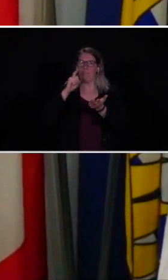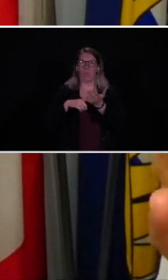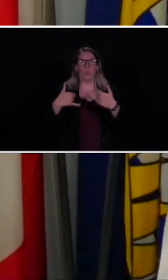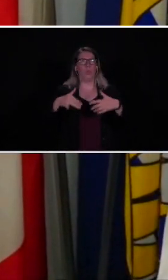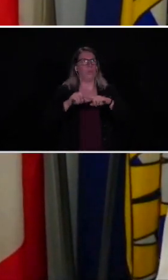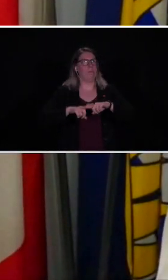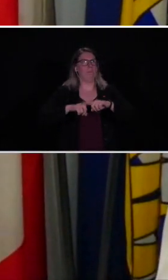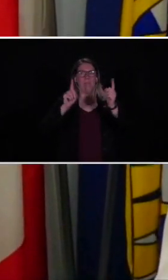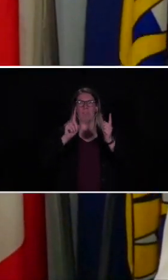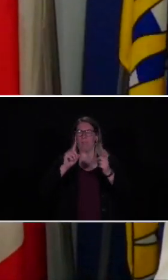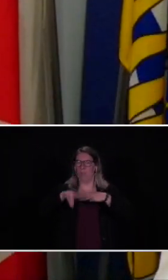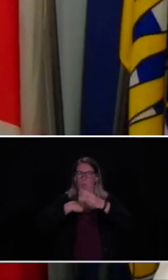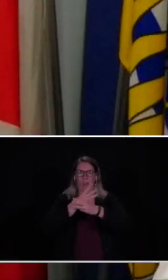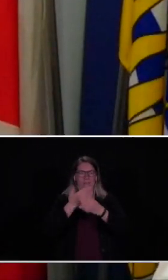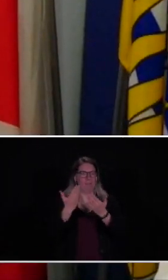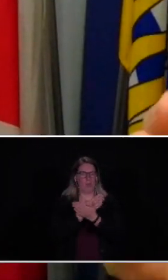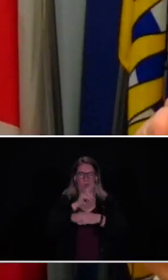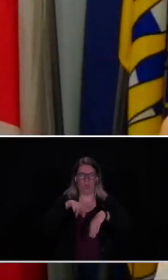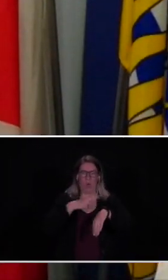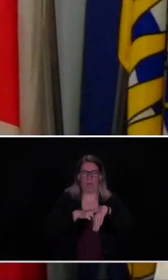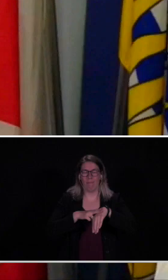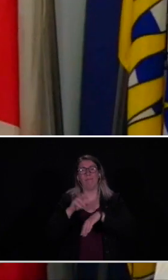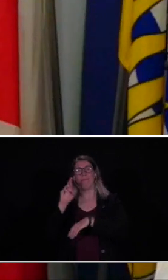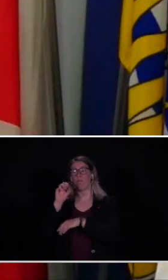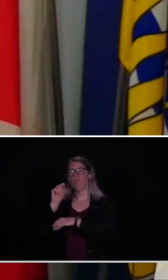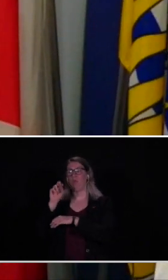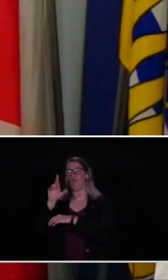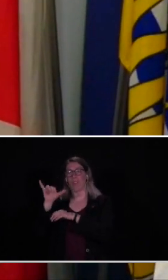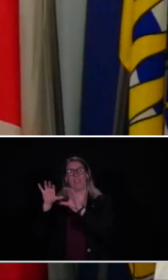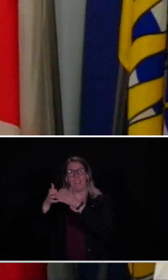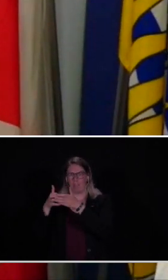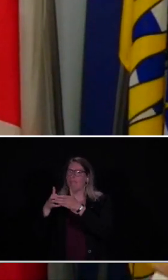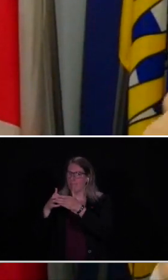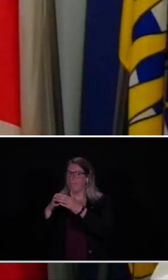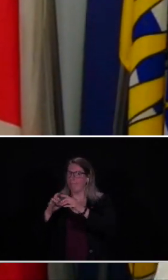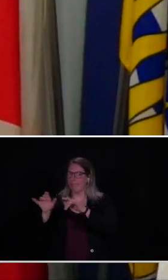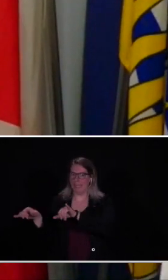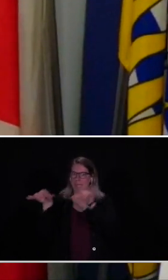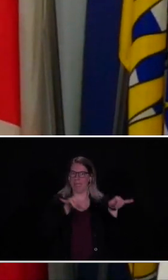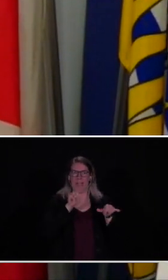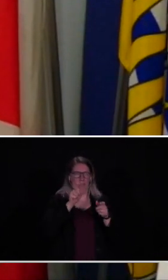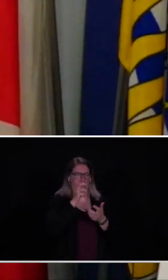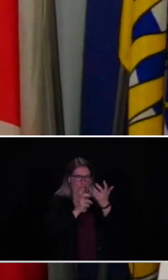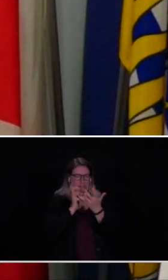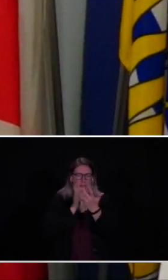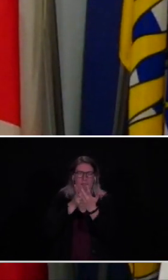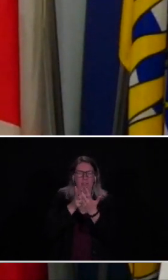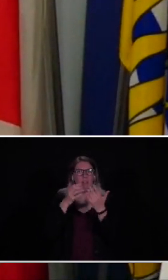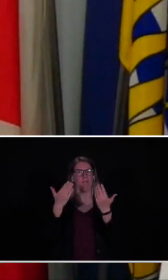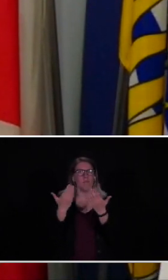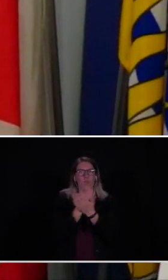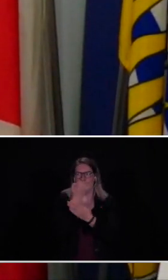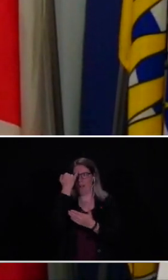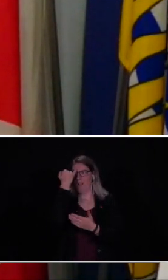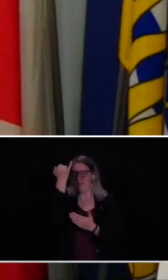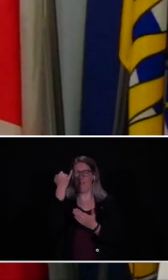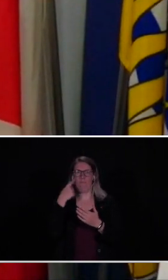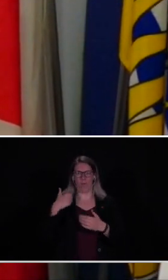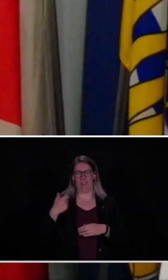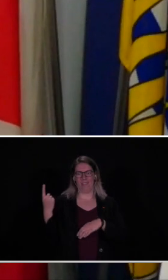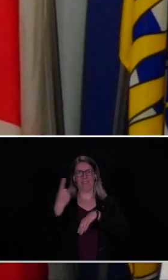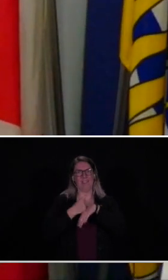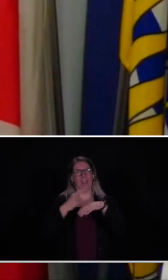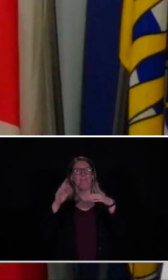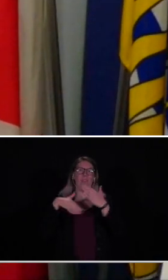and the Rotary Club of Lionsgate is no exception. They've had to come up with this innovative and imaginative way for us to come together